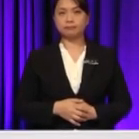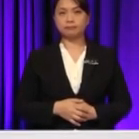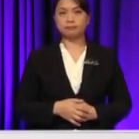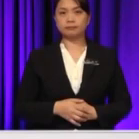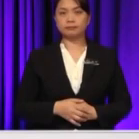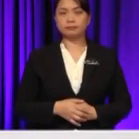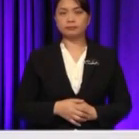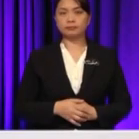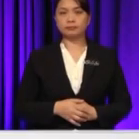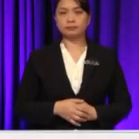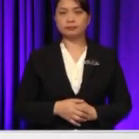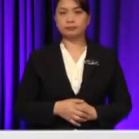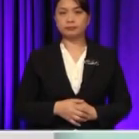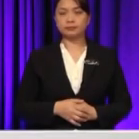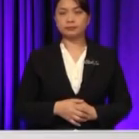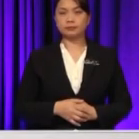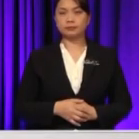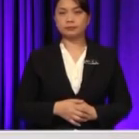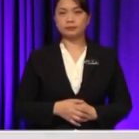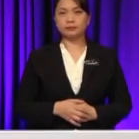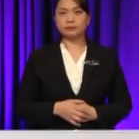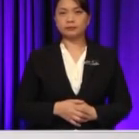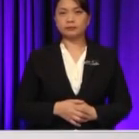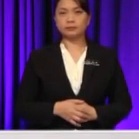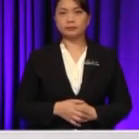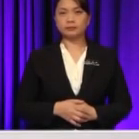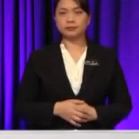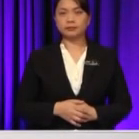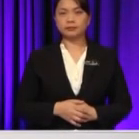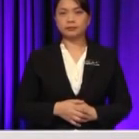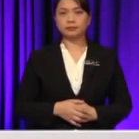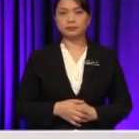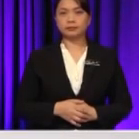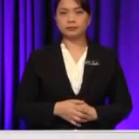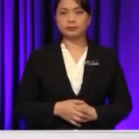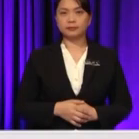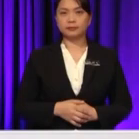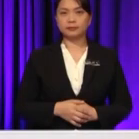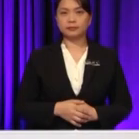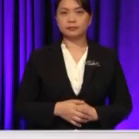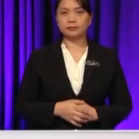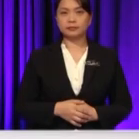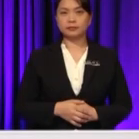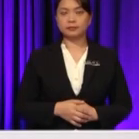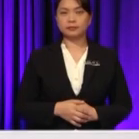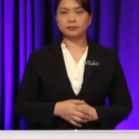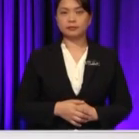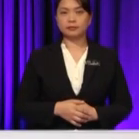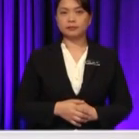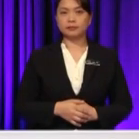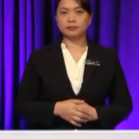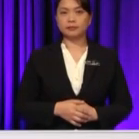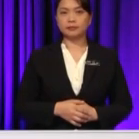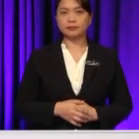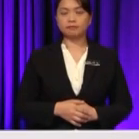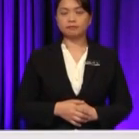Yes. Not too close to the camera, please. Okay, a bit back. Okay. All right, there you go. All right. Because it